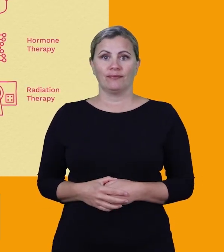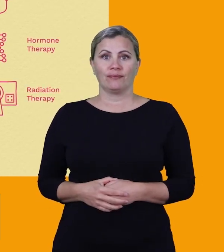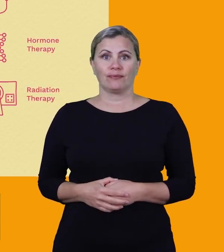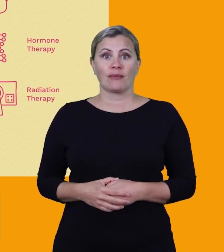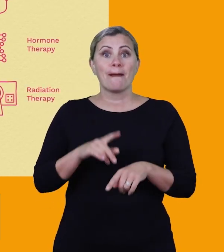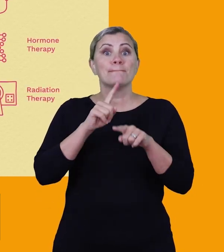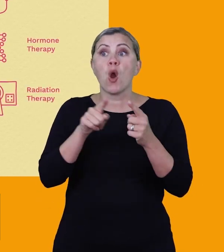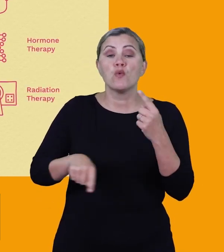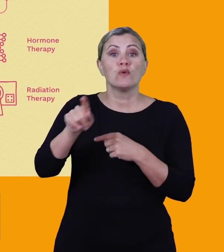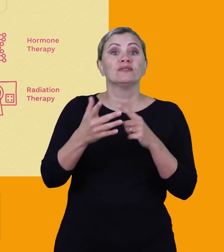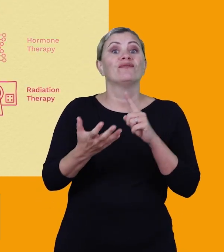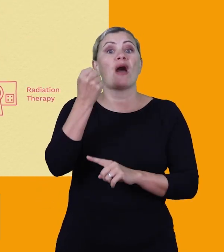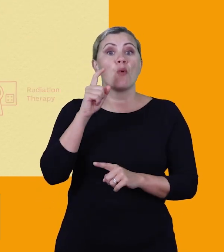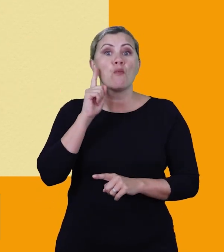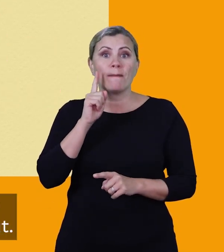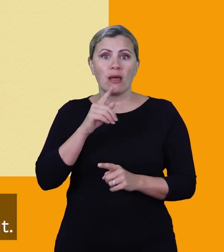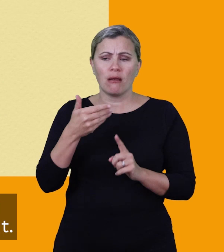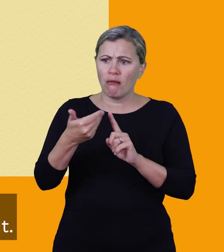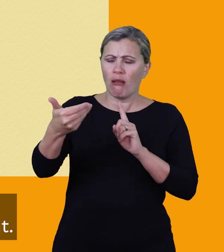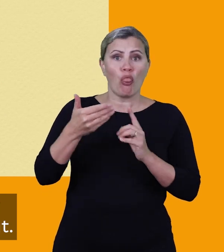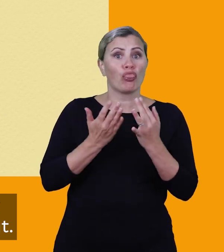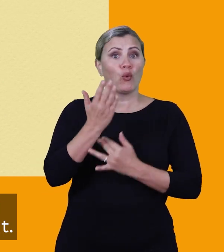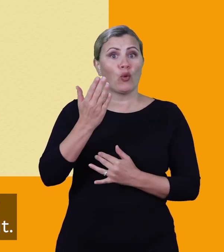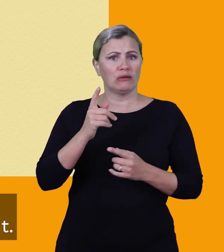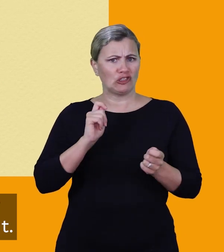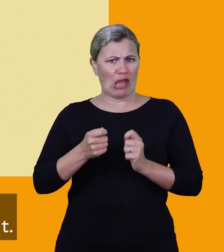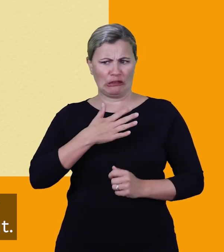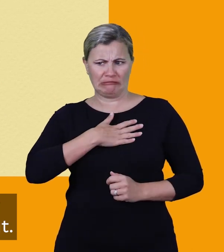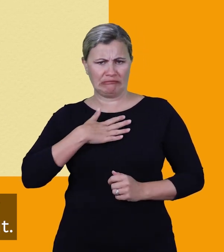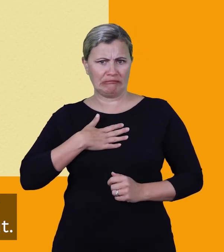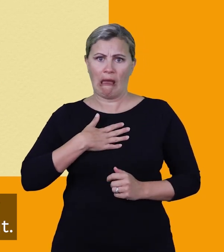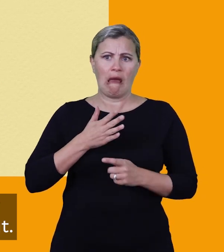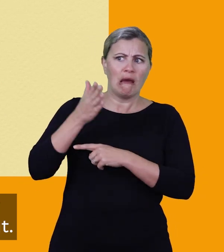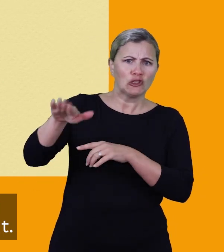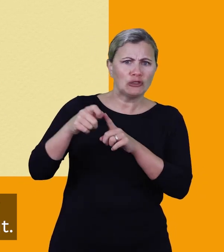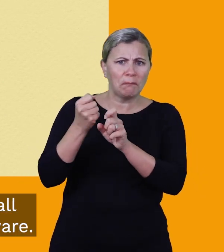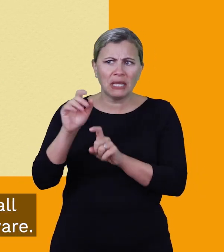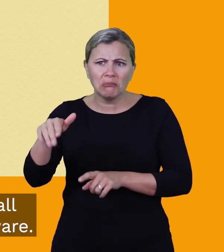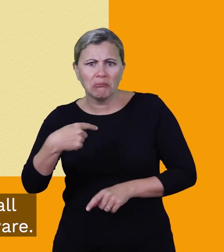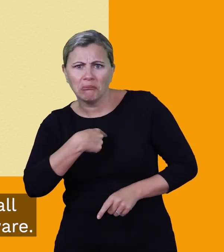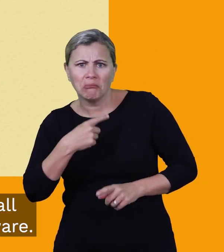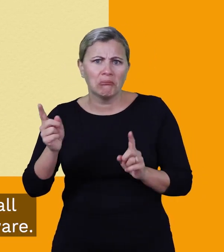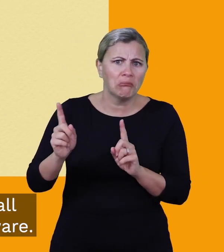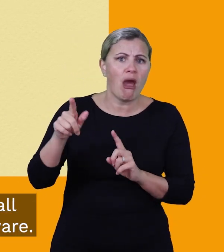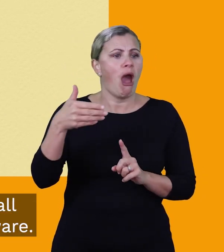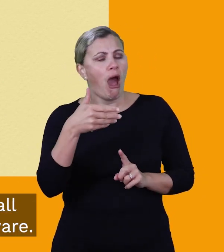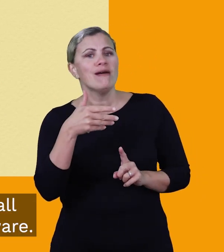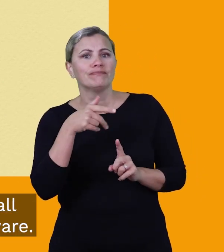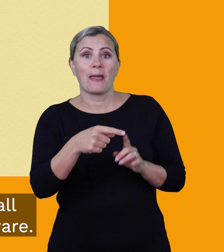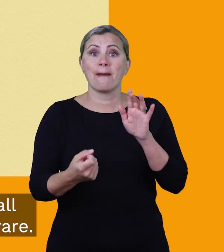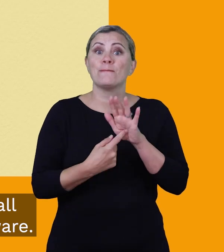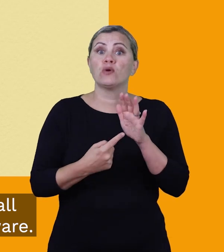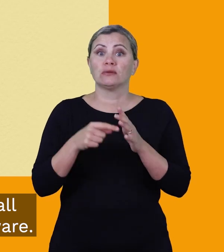Most cases are found by women noticing unusual changes and visiting their GP to get them checked out, so it's really important for